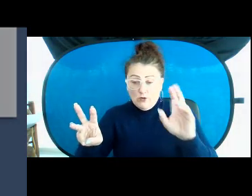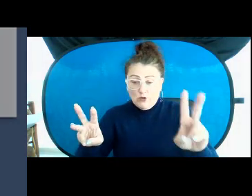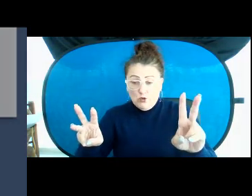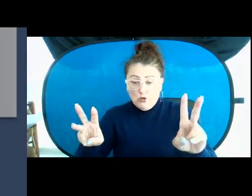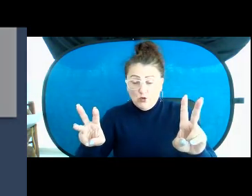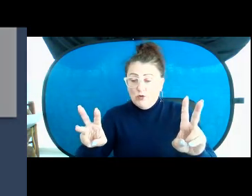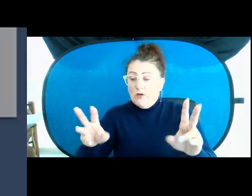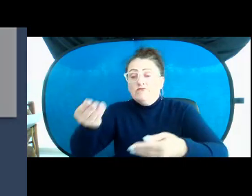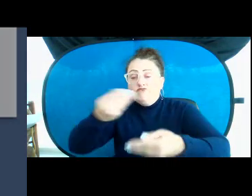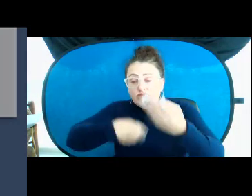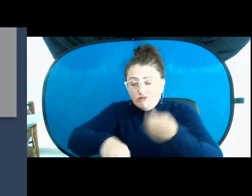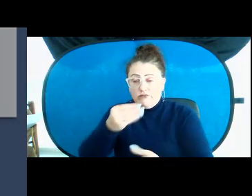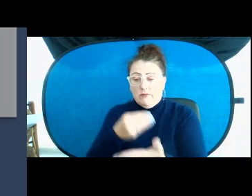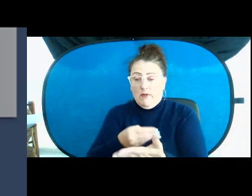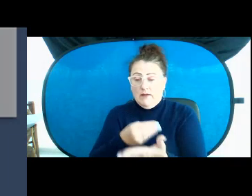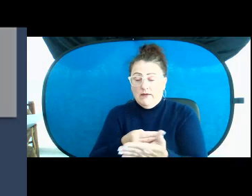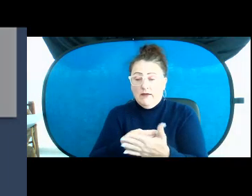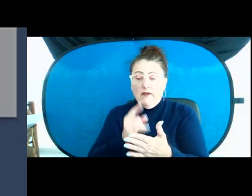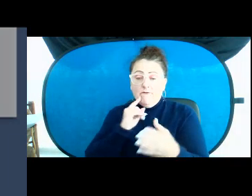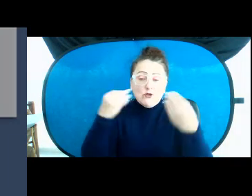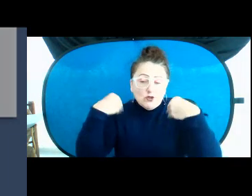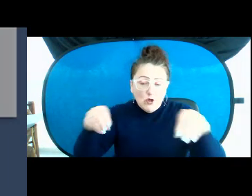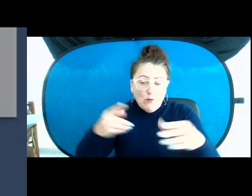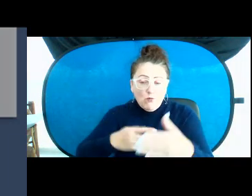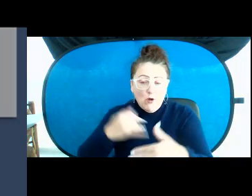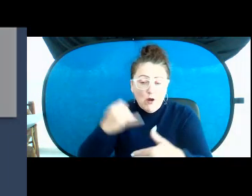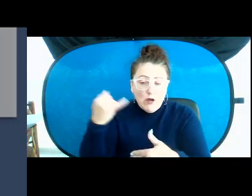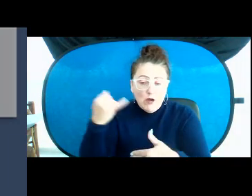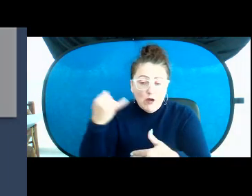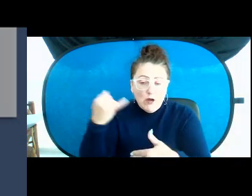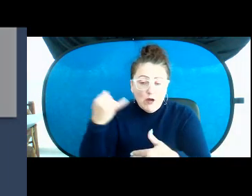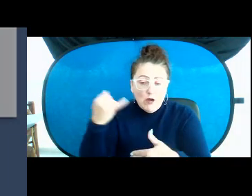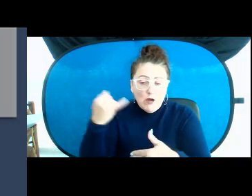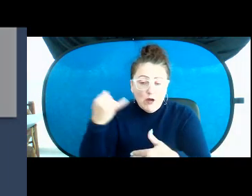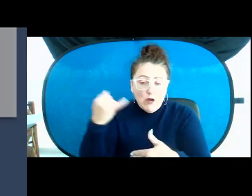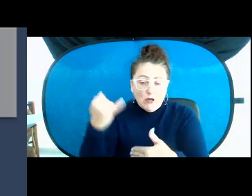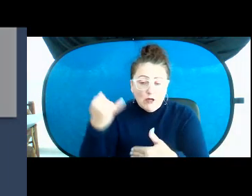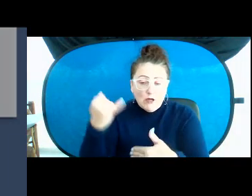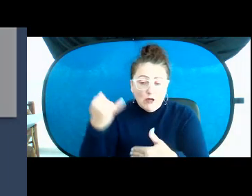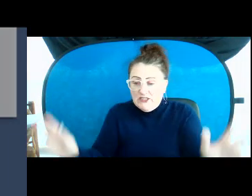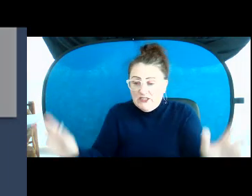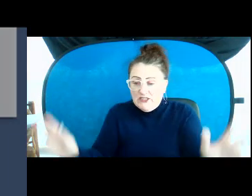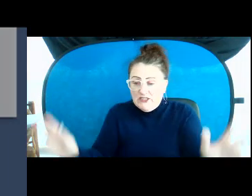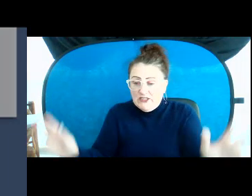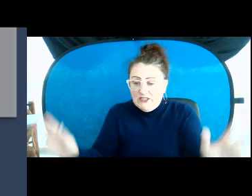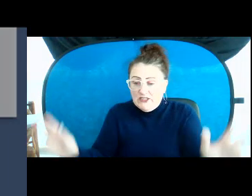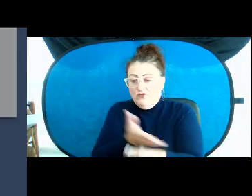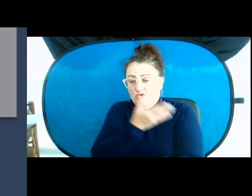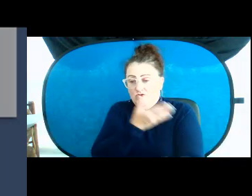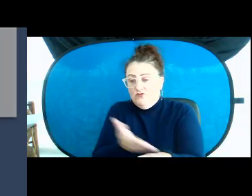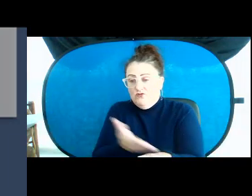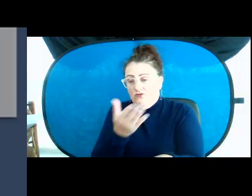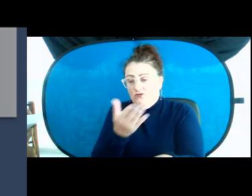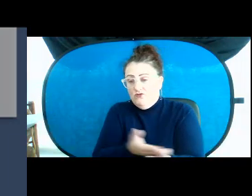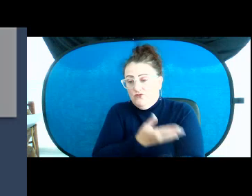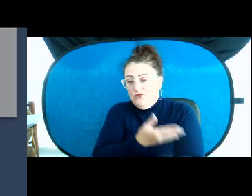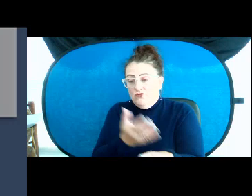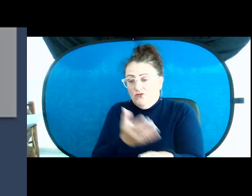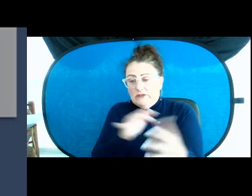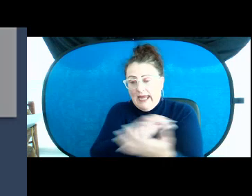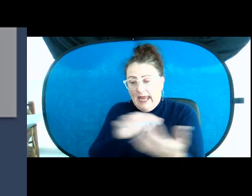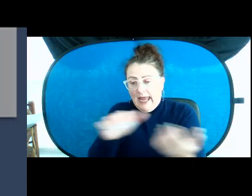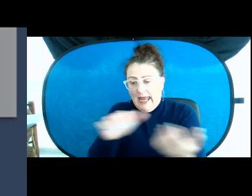supplemental fund allocations for SHOP projects to complete construction. These projects include major damage, pavement preservation,